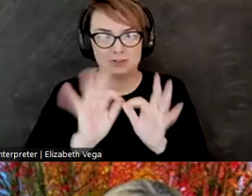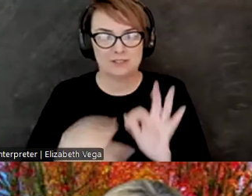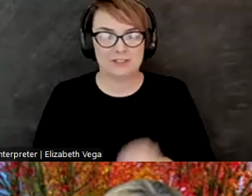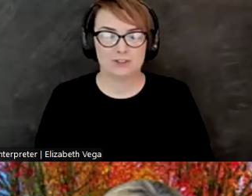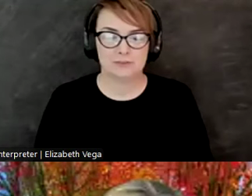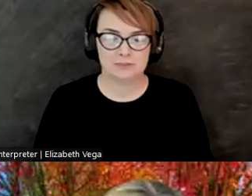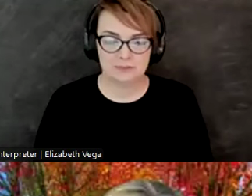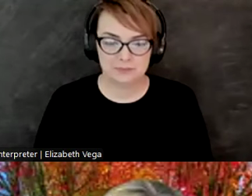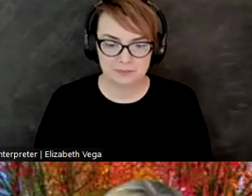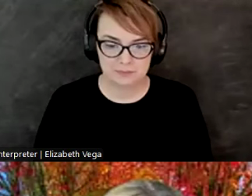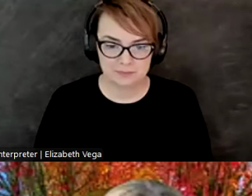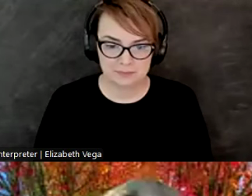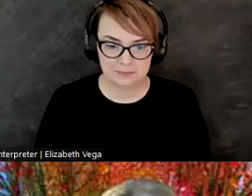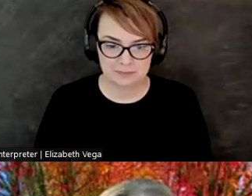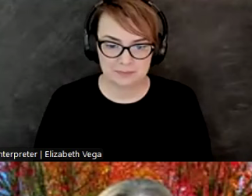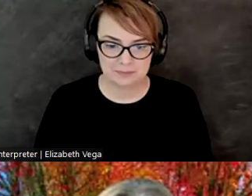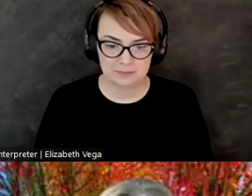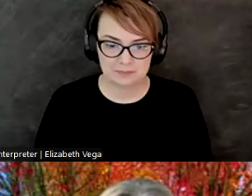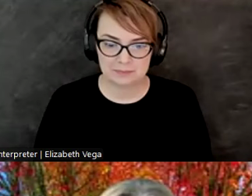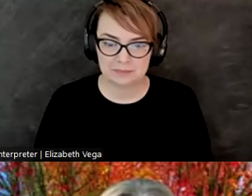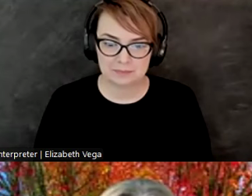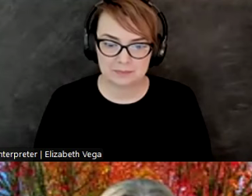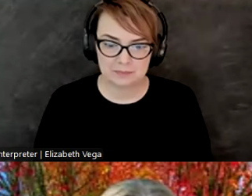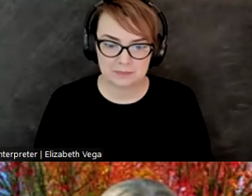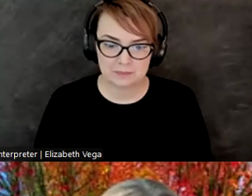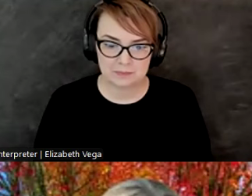Okay, is that better, everyone? ¿Está mejor?